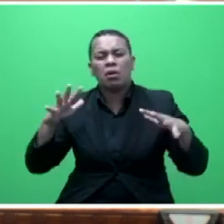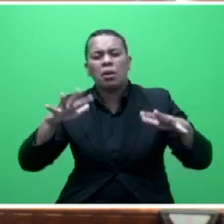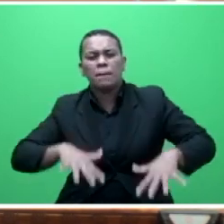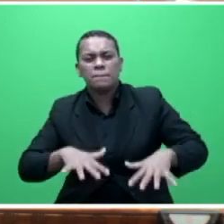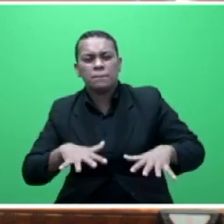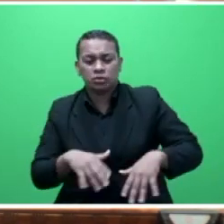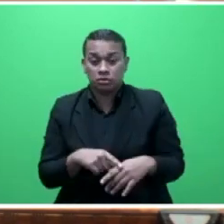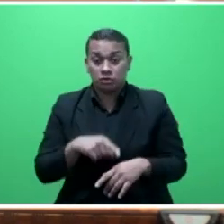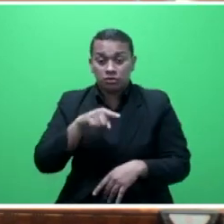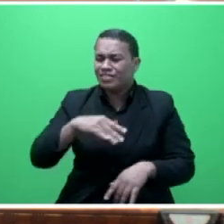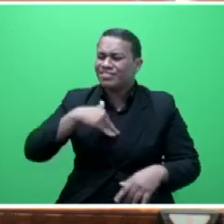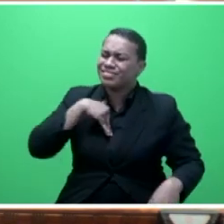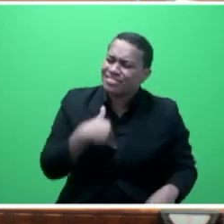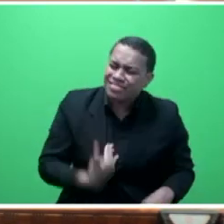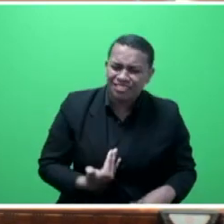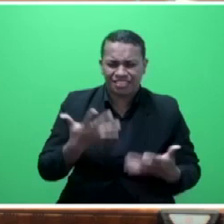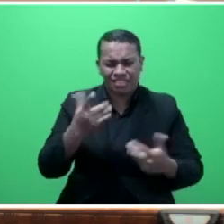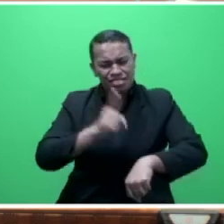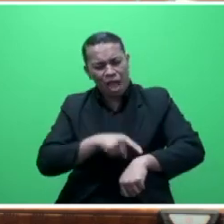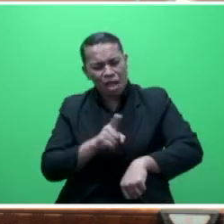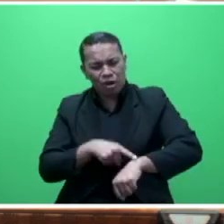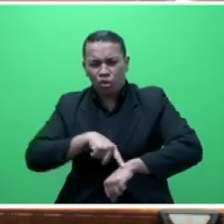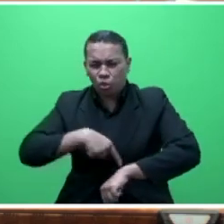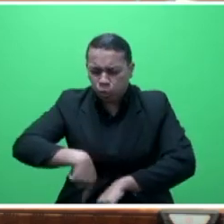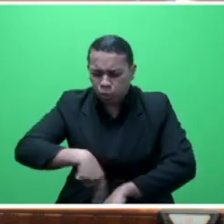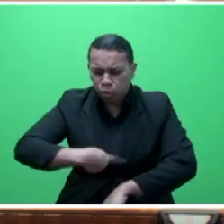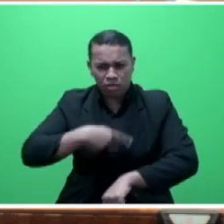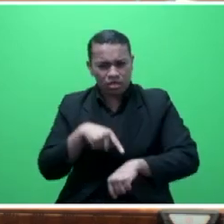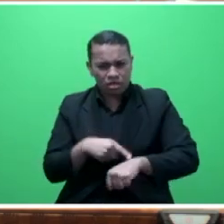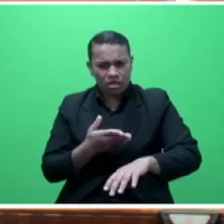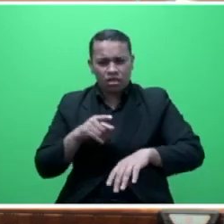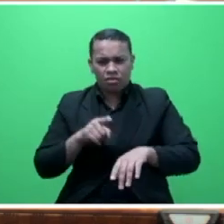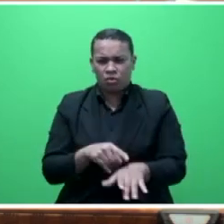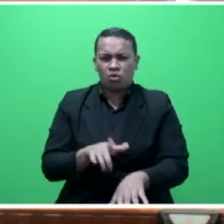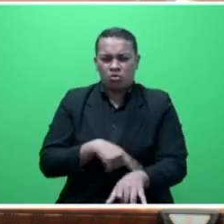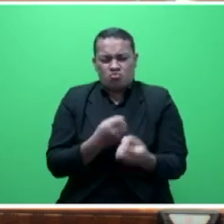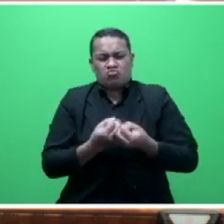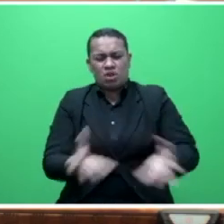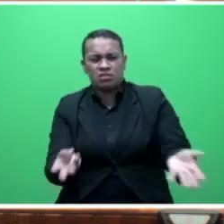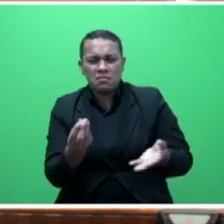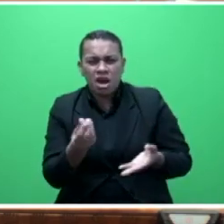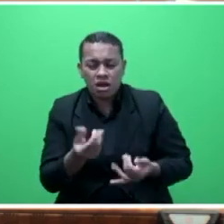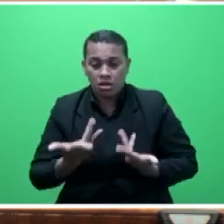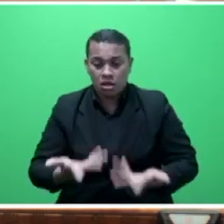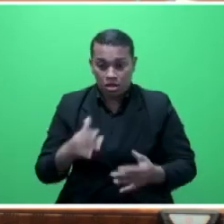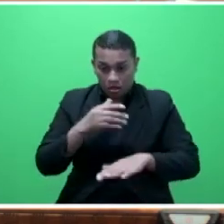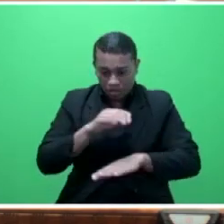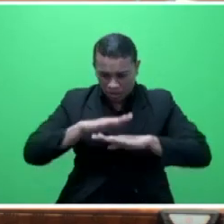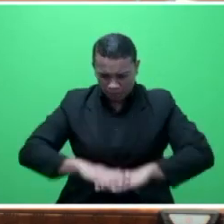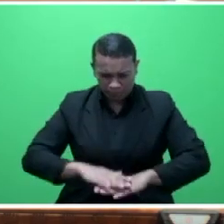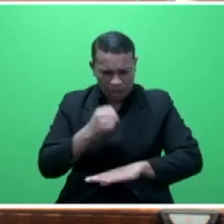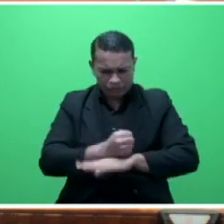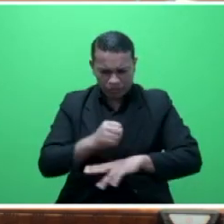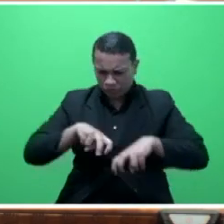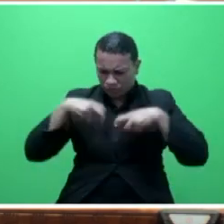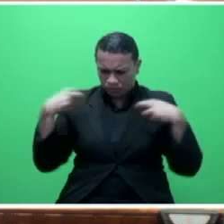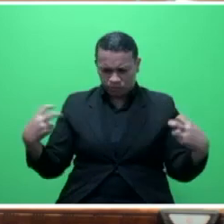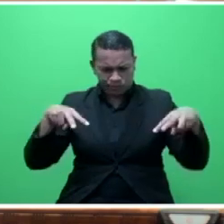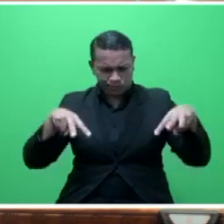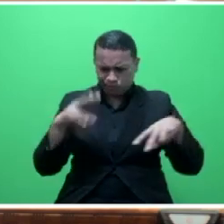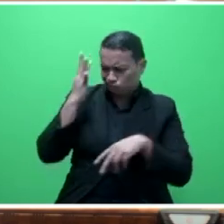on time and money in a modern economy. That's why when we sat down to look at how to fix the